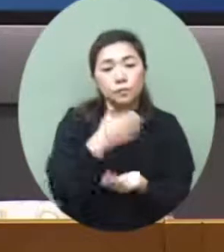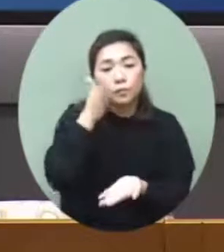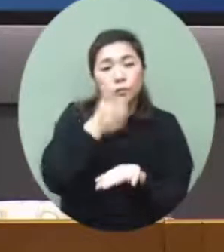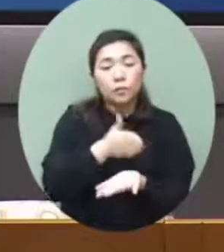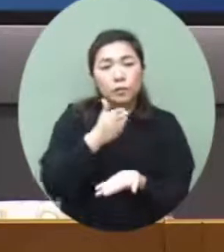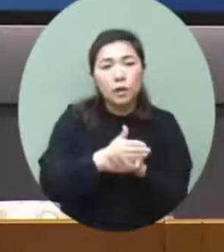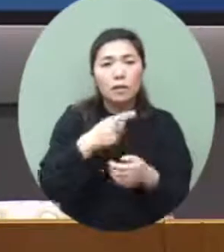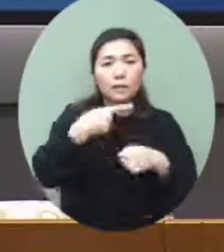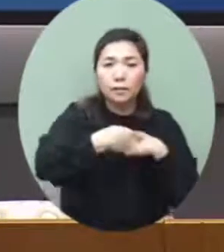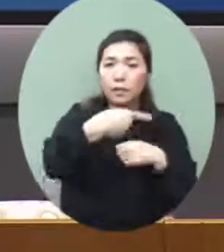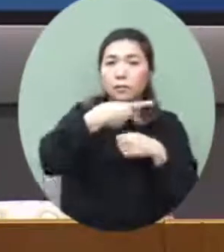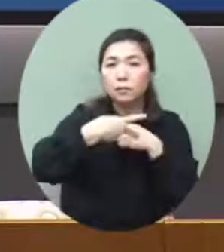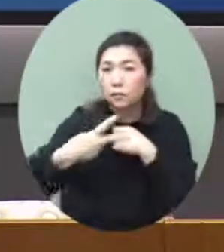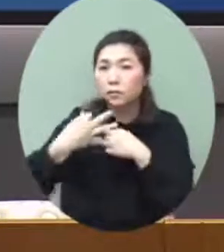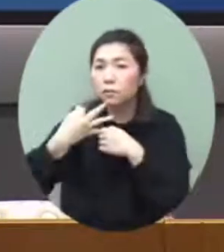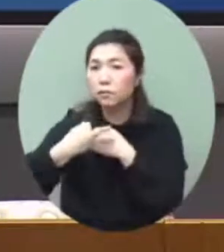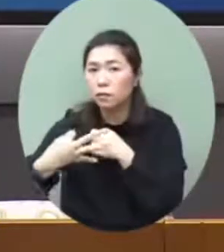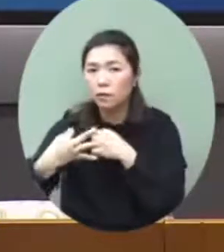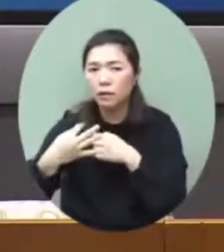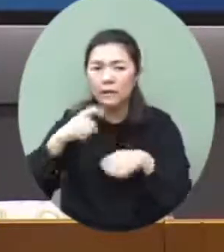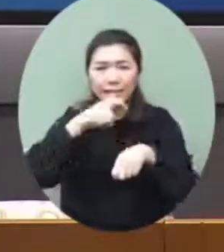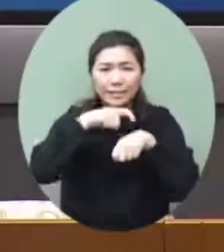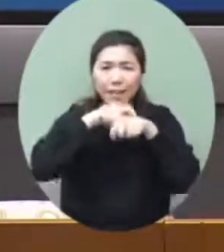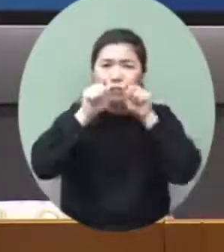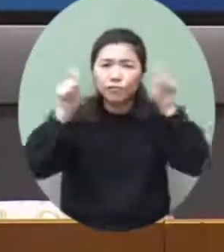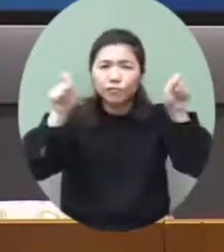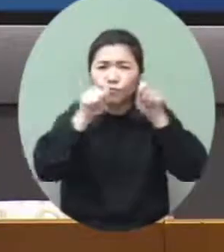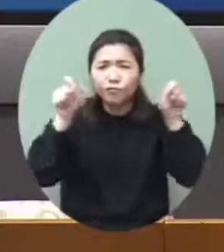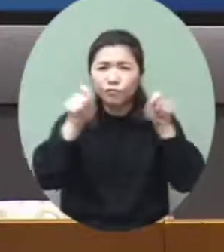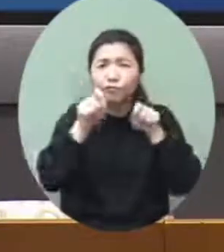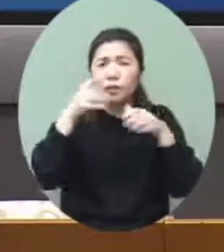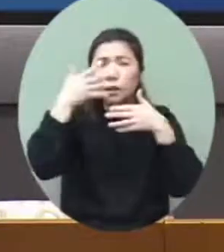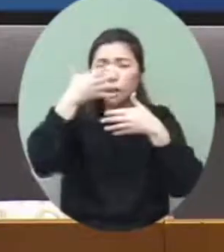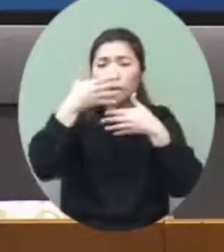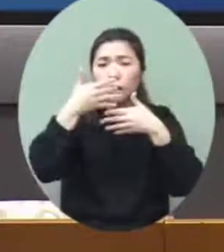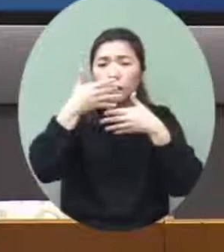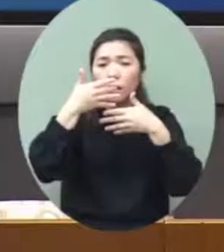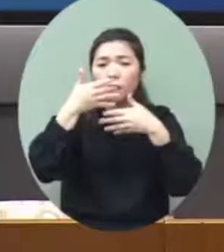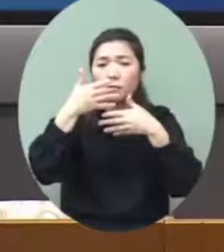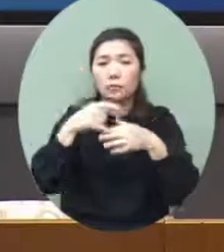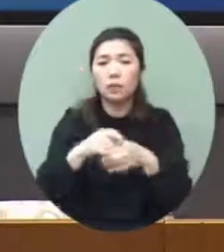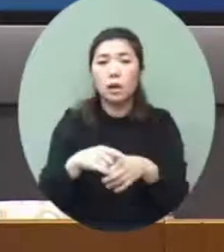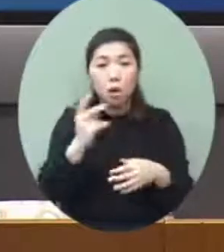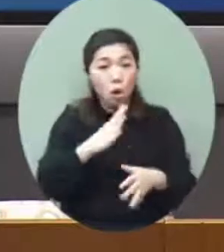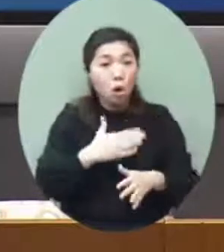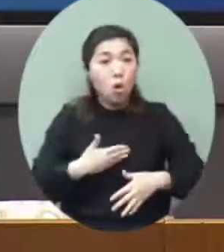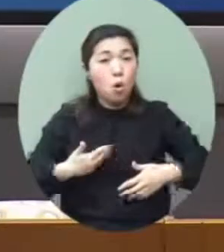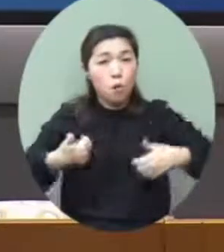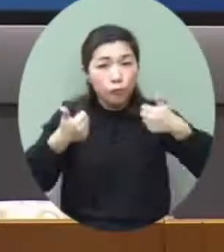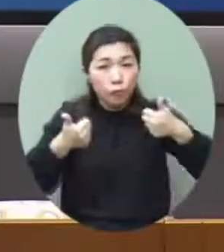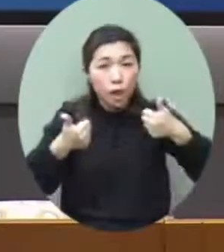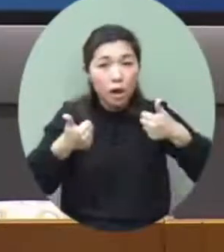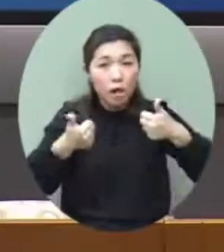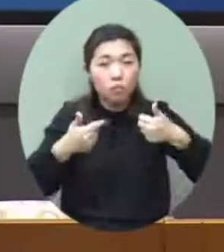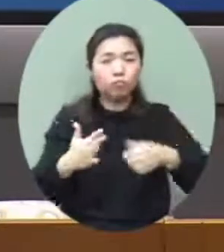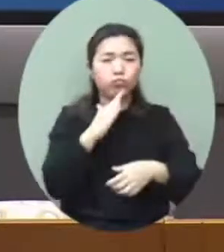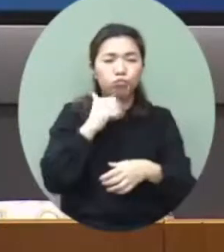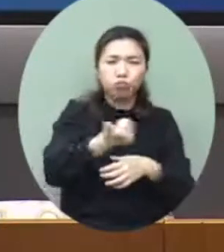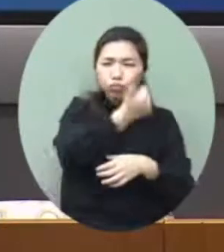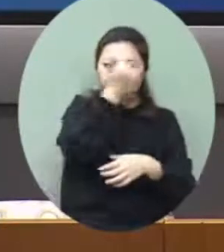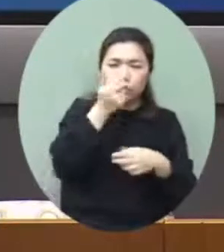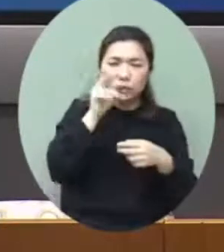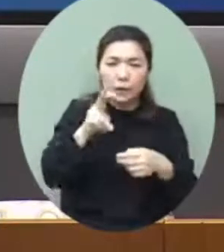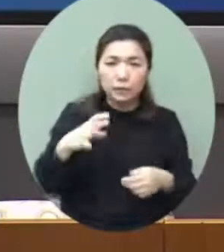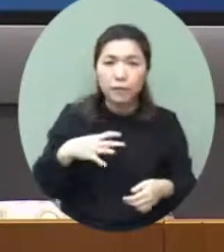recommendations on the use of different types of vaccines and also the time intervals between the first and second and third